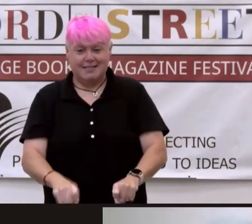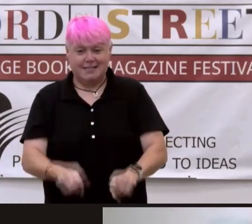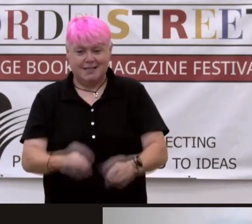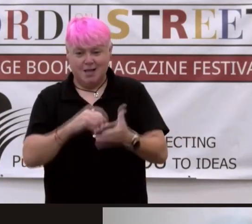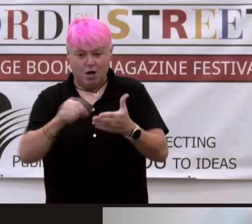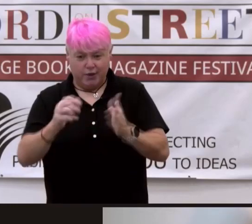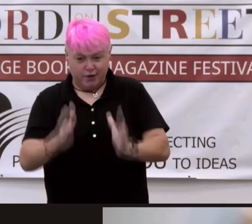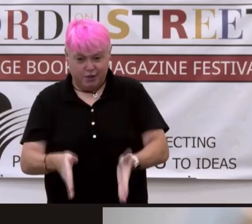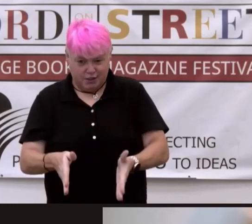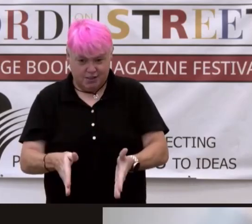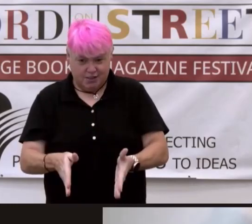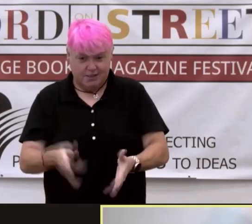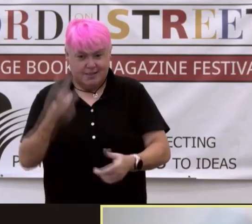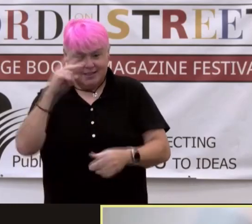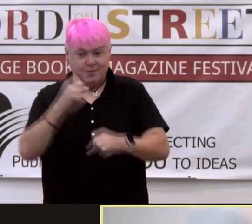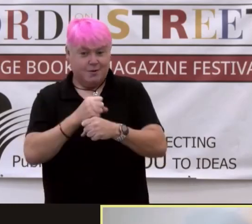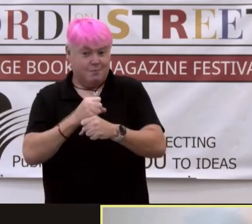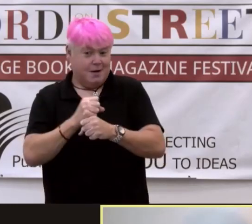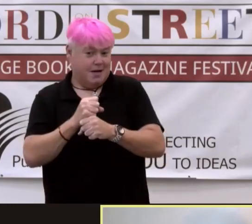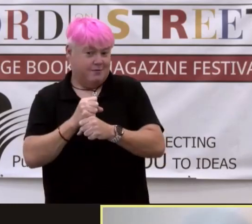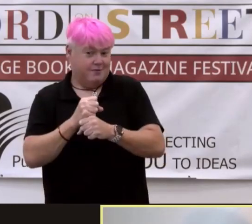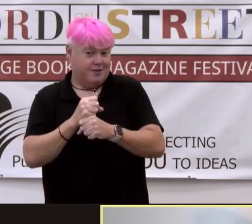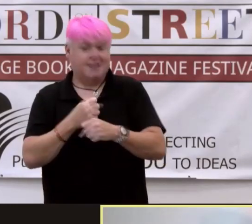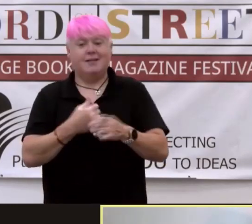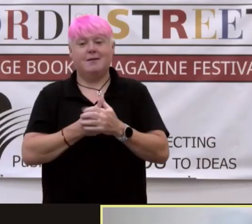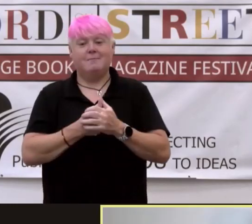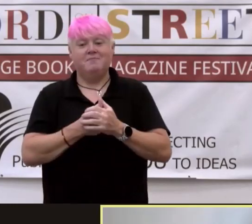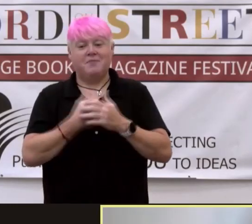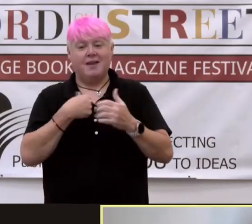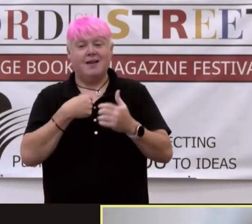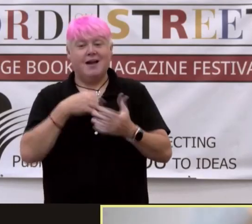and see what they're made of. Oh my God, I'm weak, but I'll come.